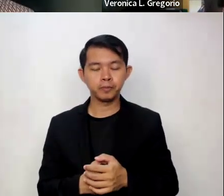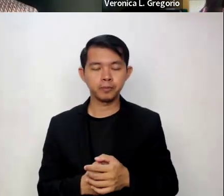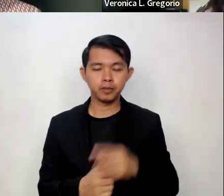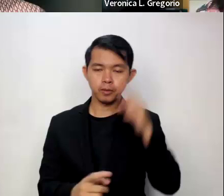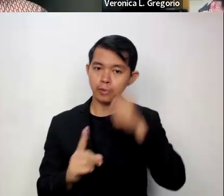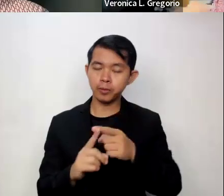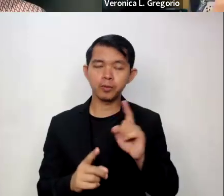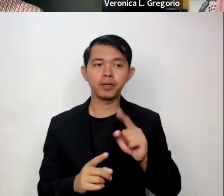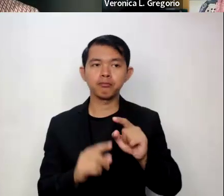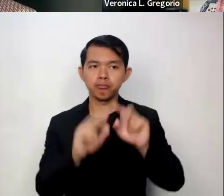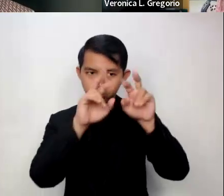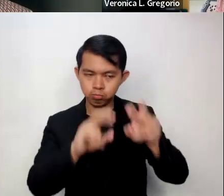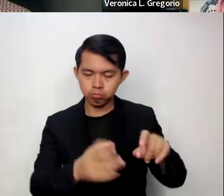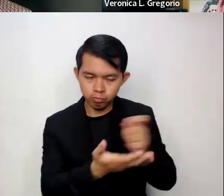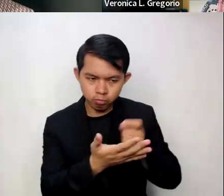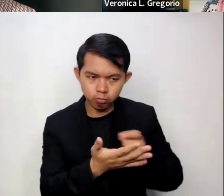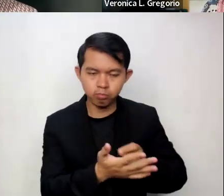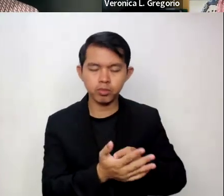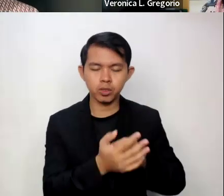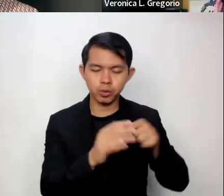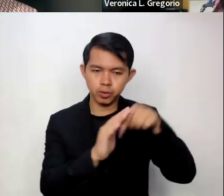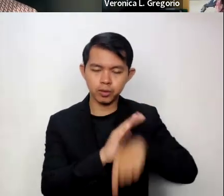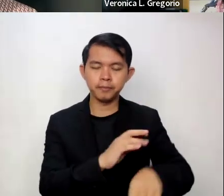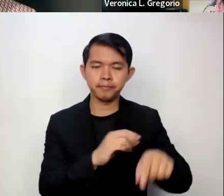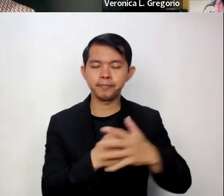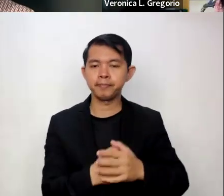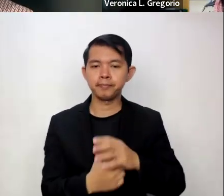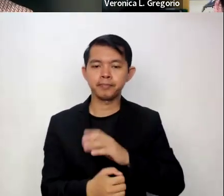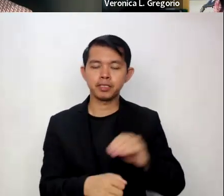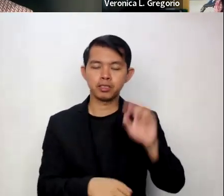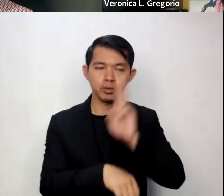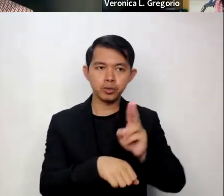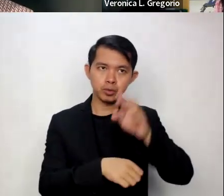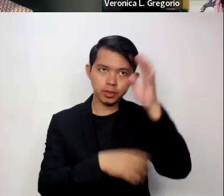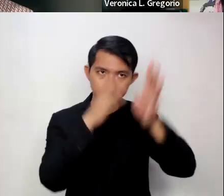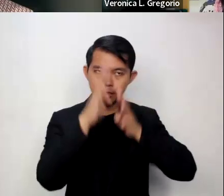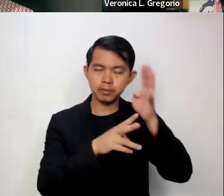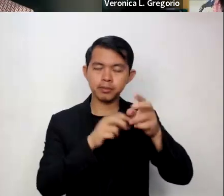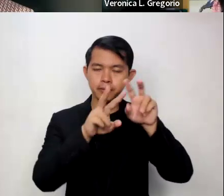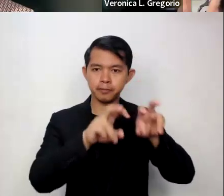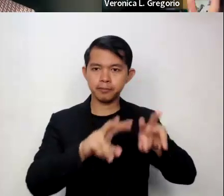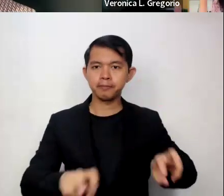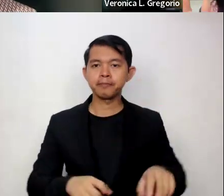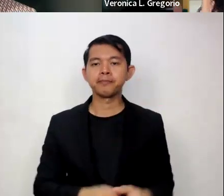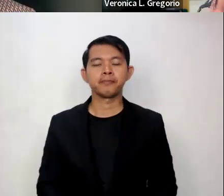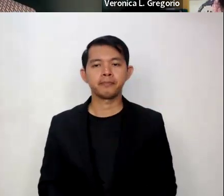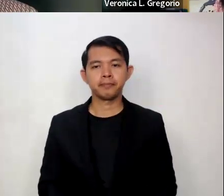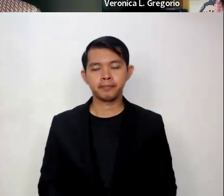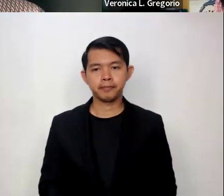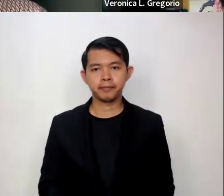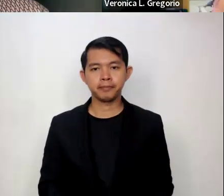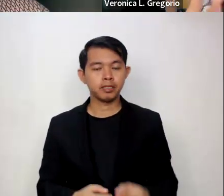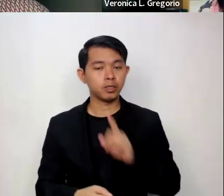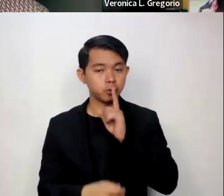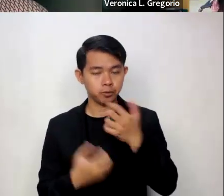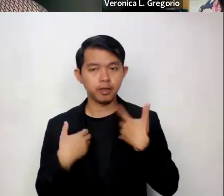analytically, right? While trying to use these innovative methodologies. So, may